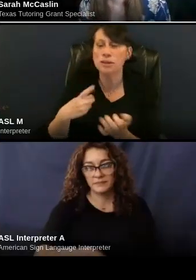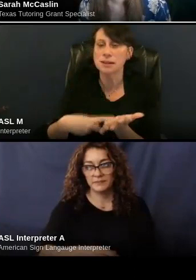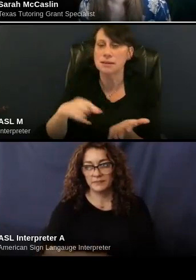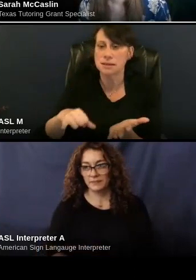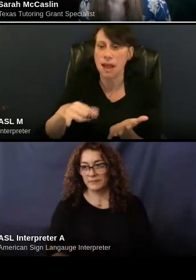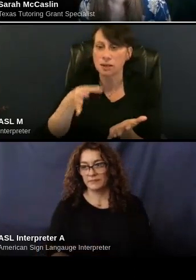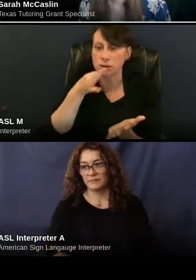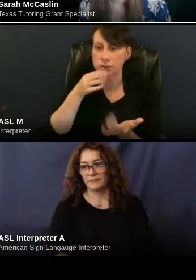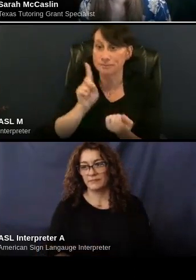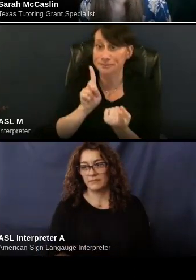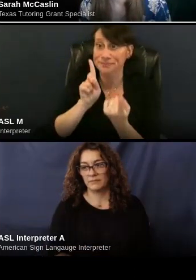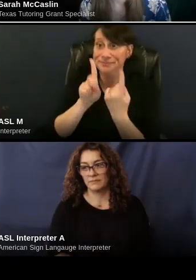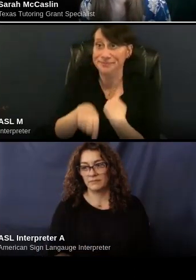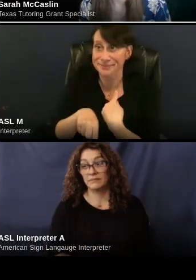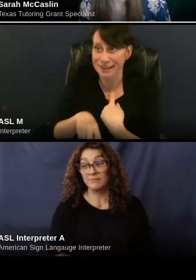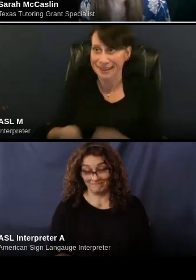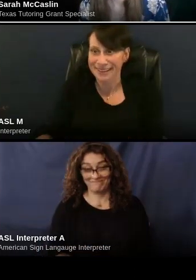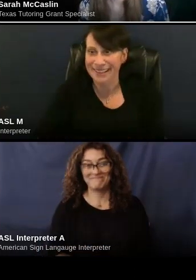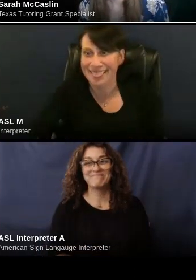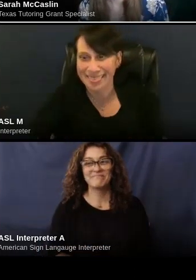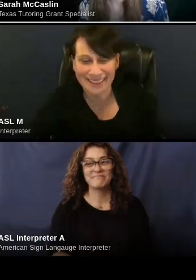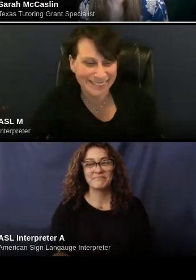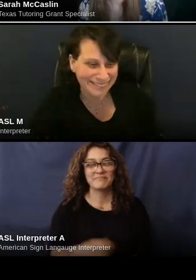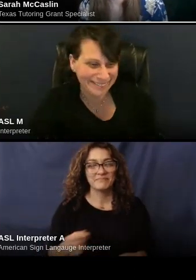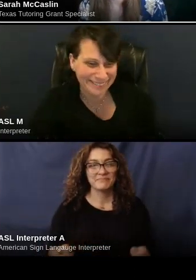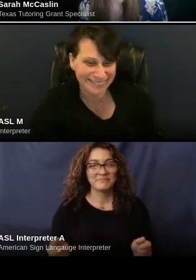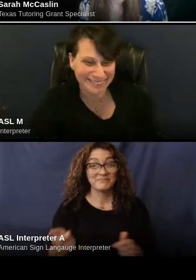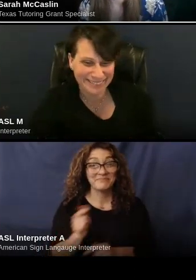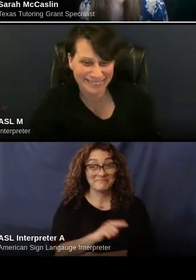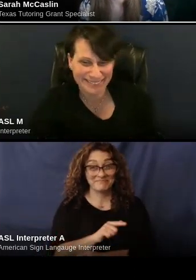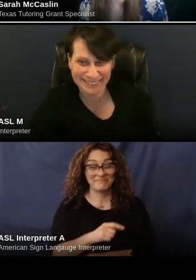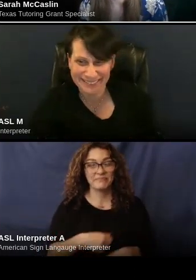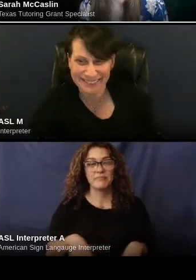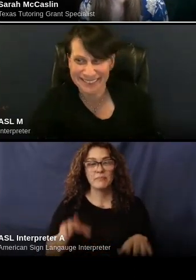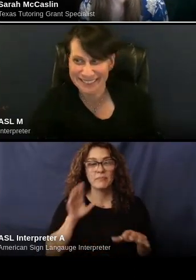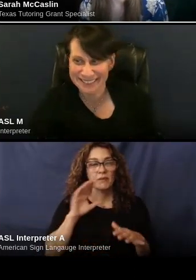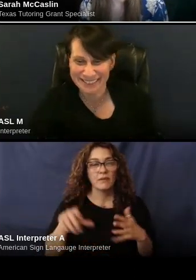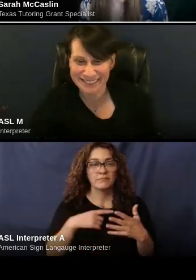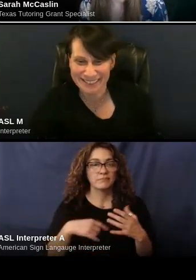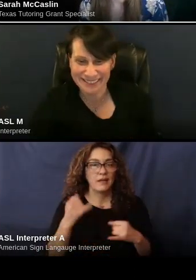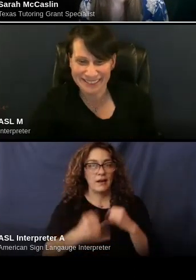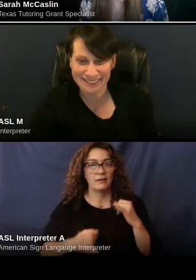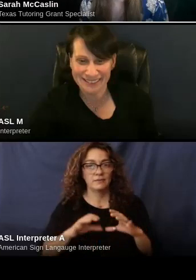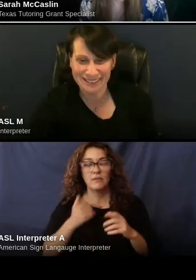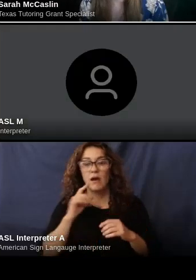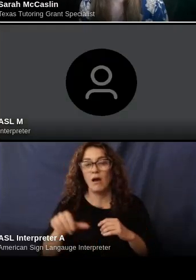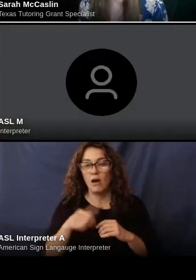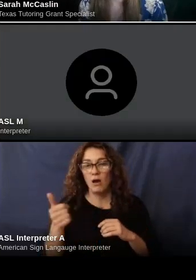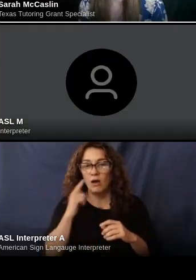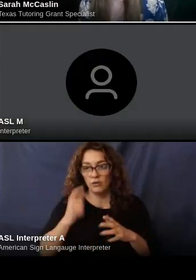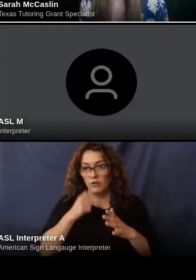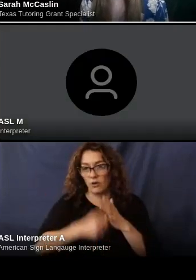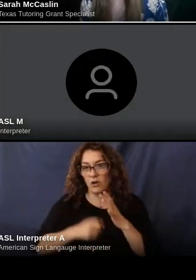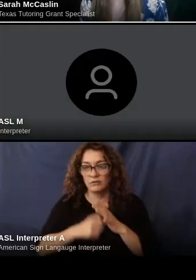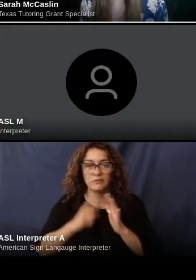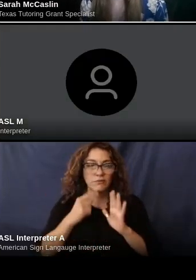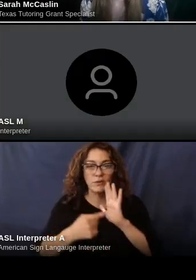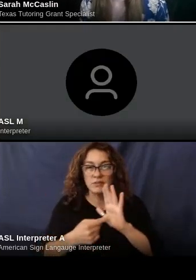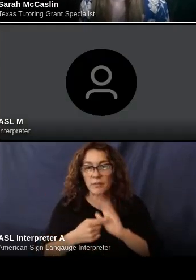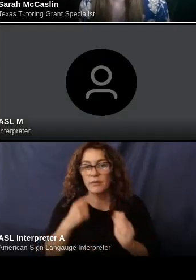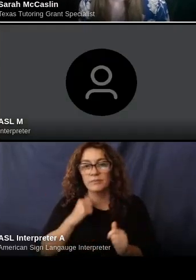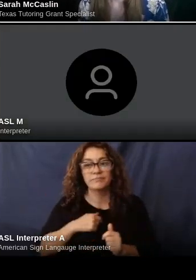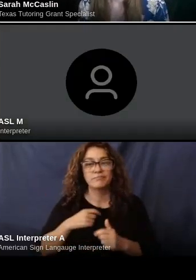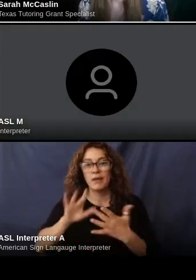Other operating costs, this could be advertising costs if you're trying to do some programmatic outreach or tutor